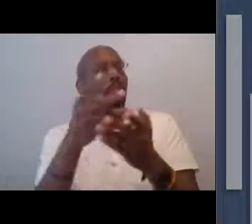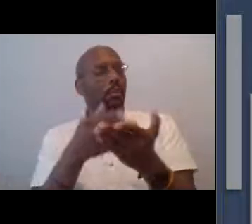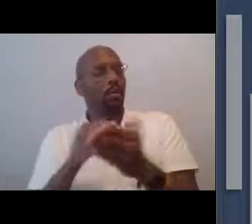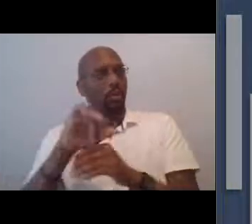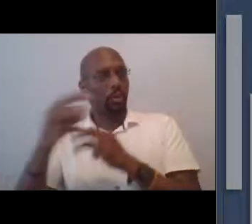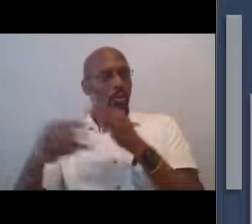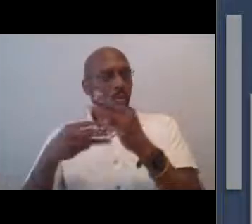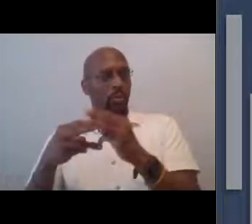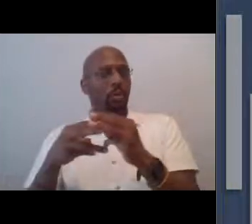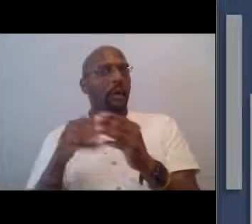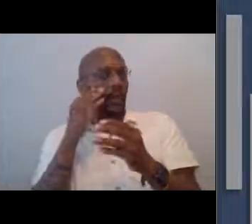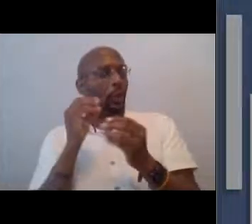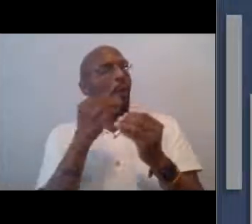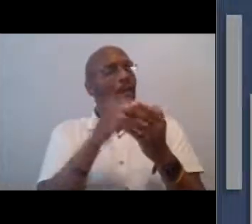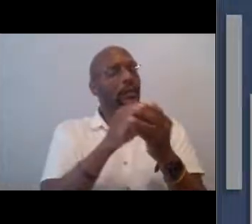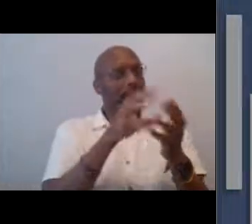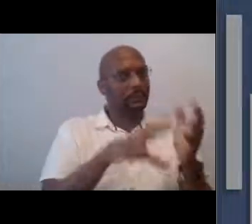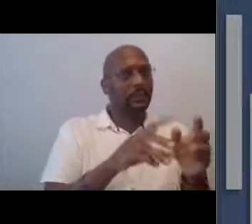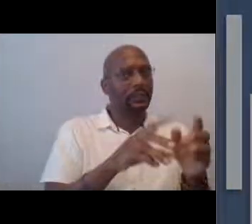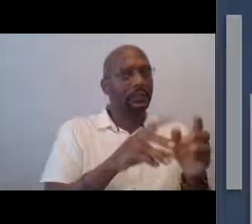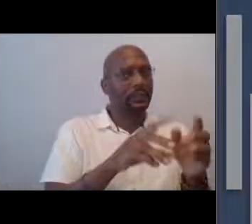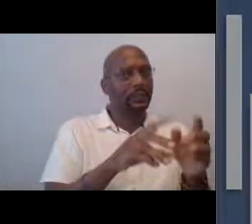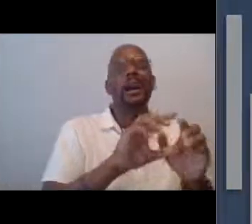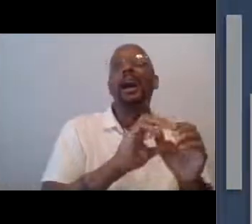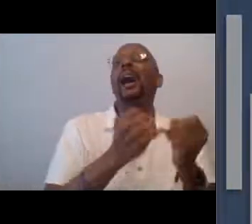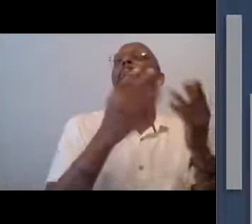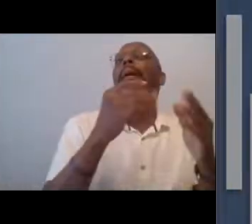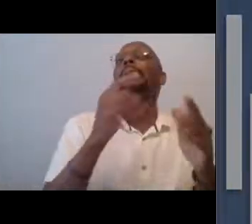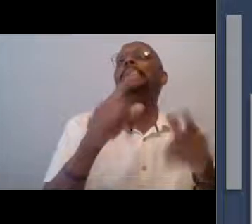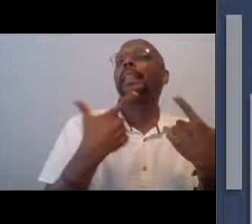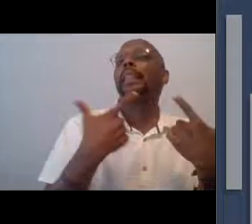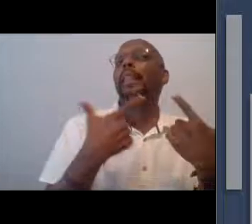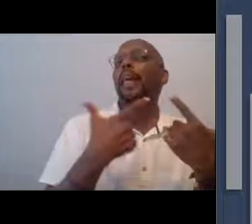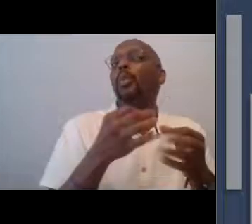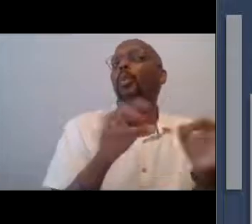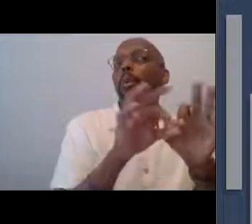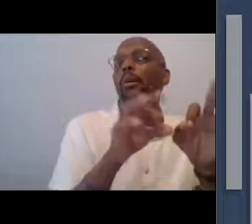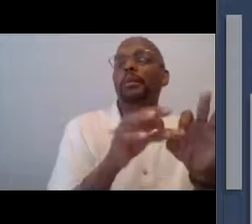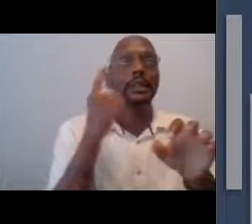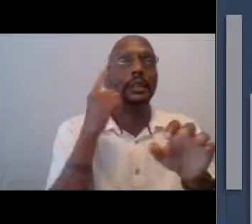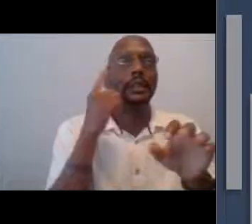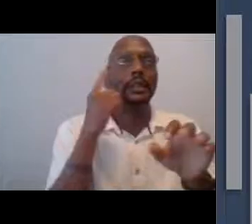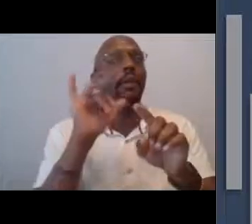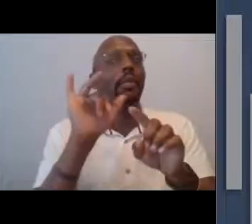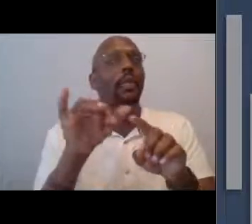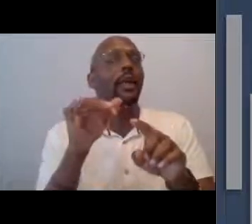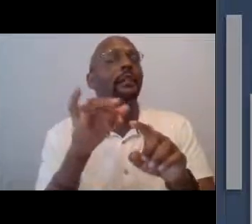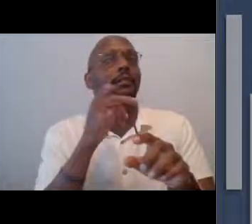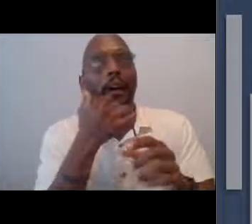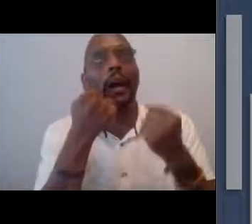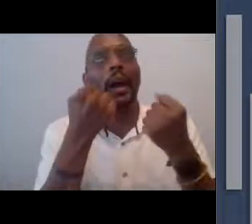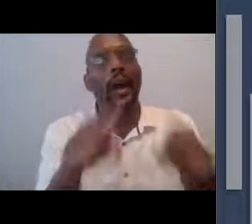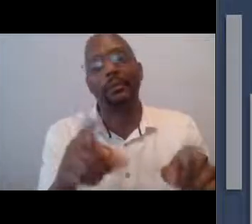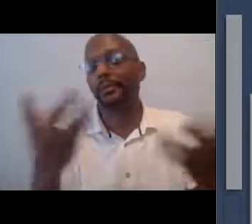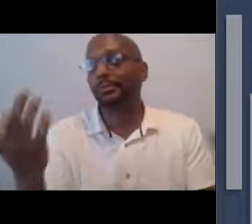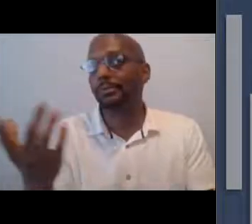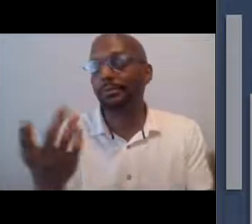more expensive, but you know, how much is a life worth? And we need to start thinking about those things. So Thank you. Madam Chair.